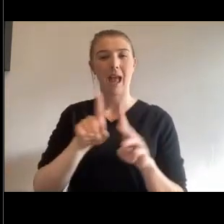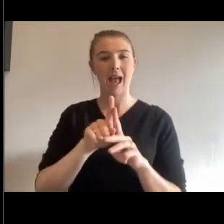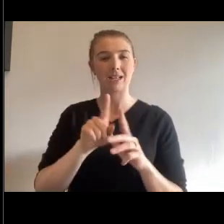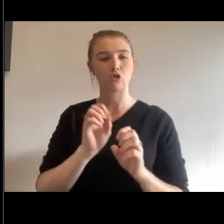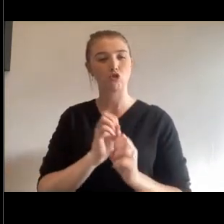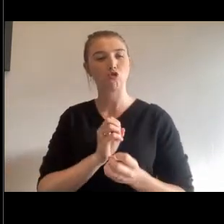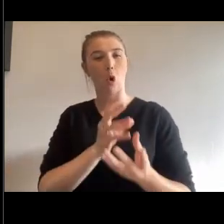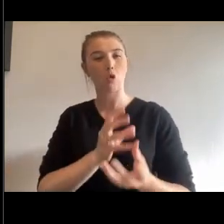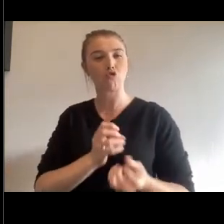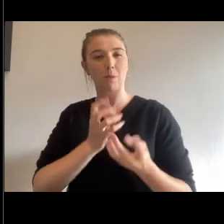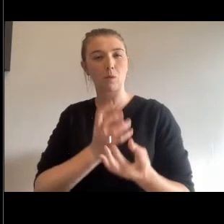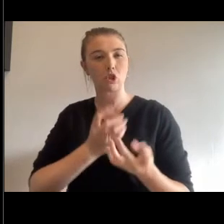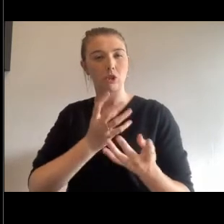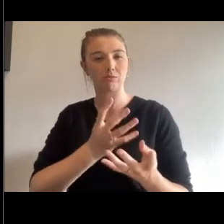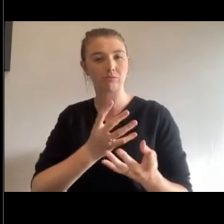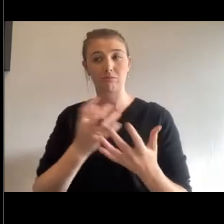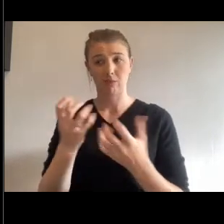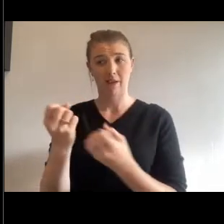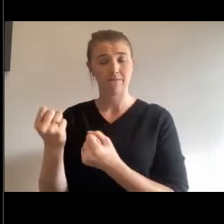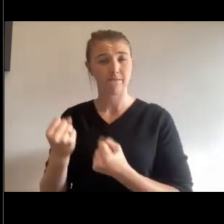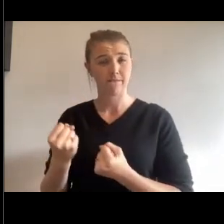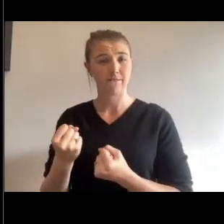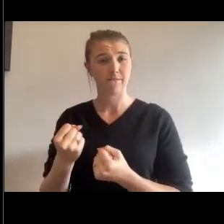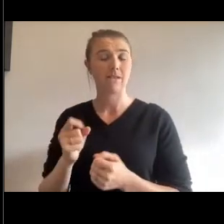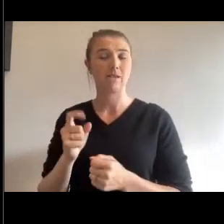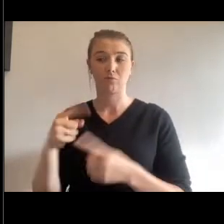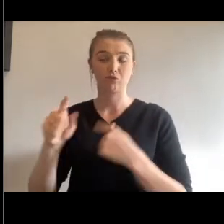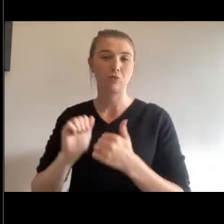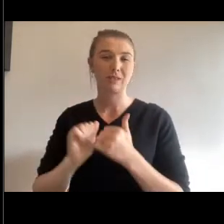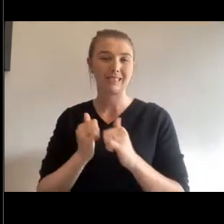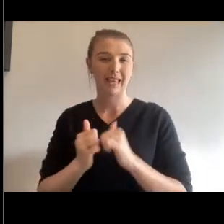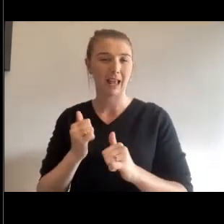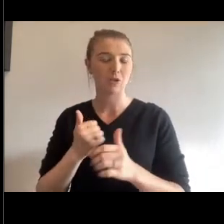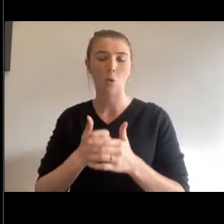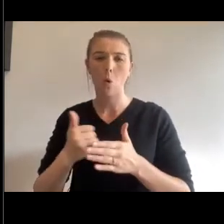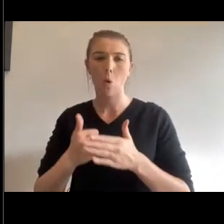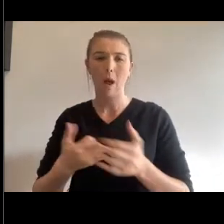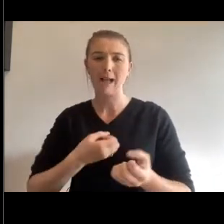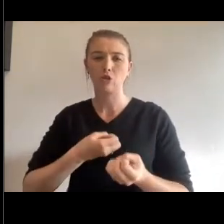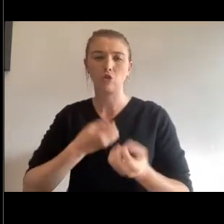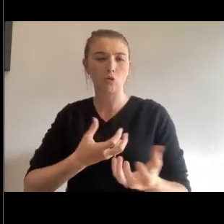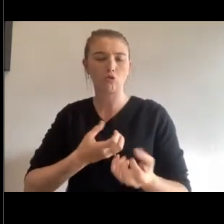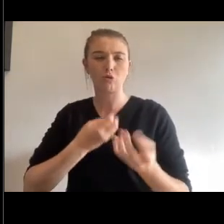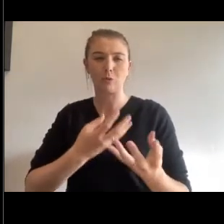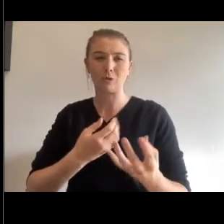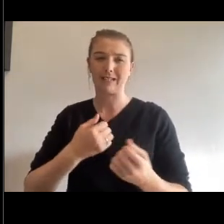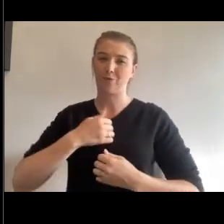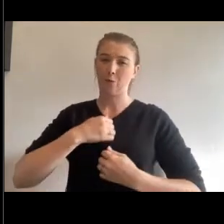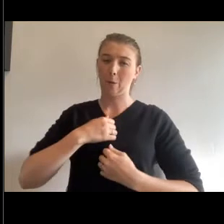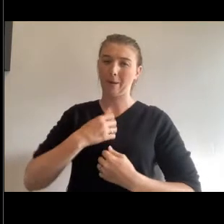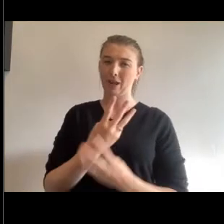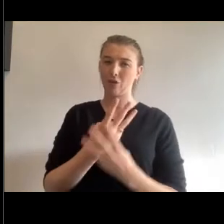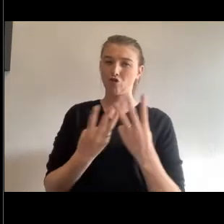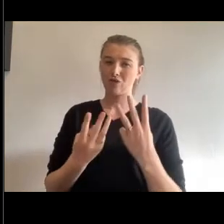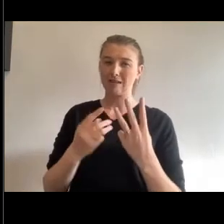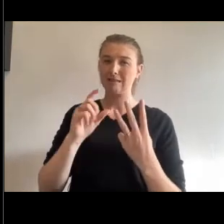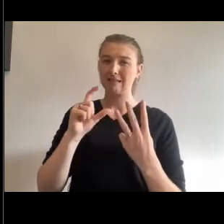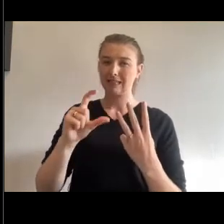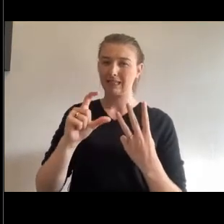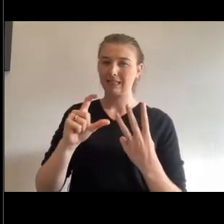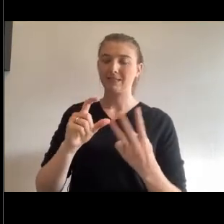people have those kind of skills, are always contributing. So I would say those are the 3 areas. The second